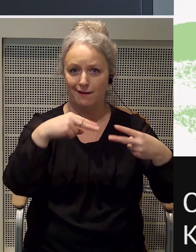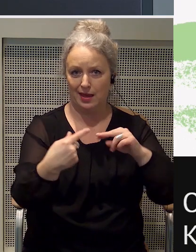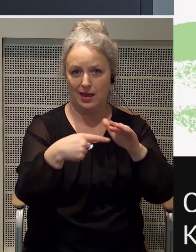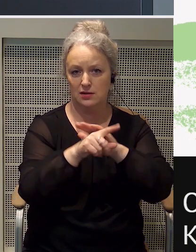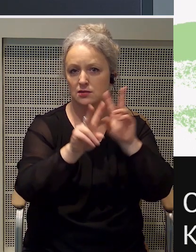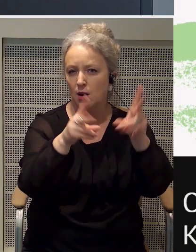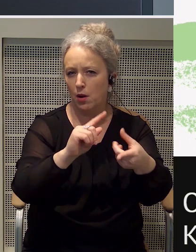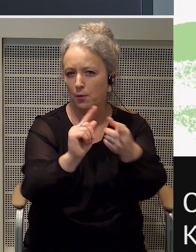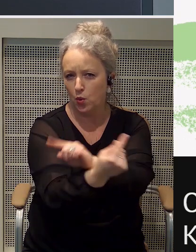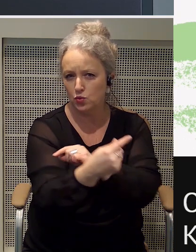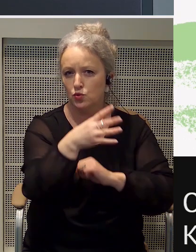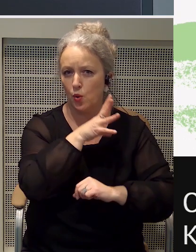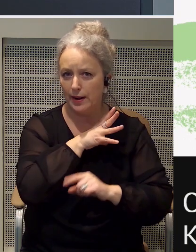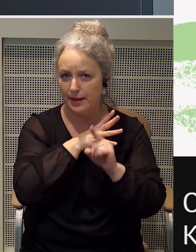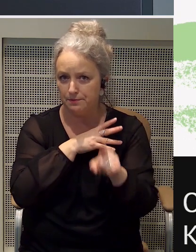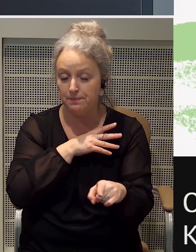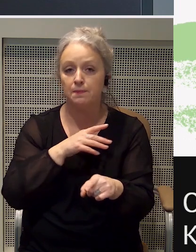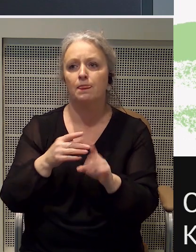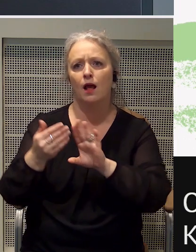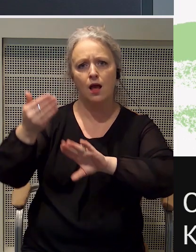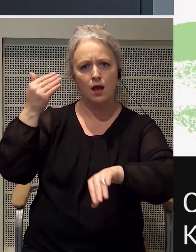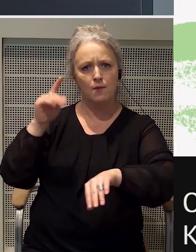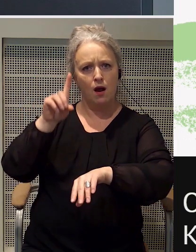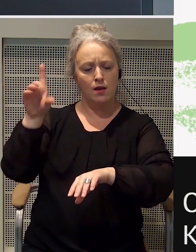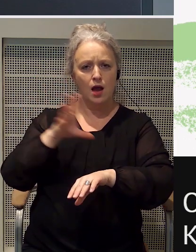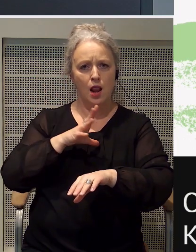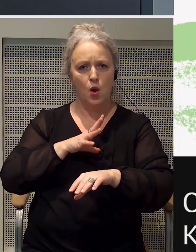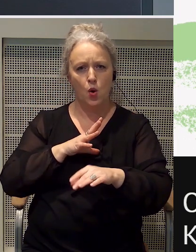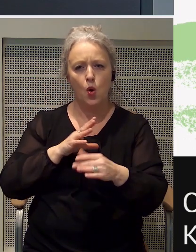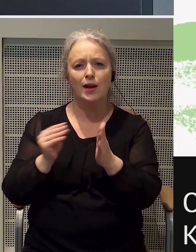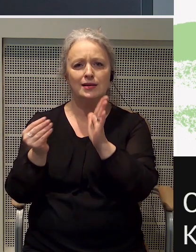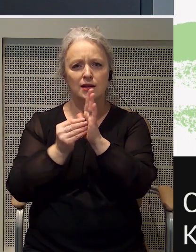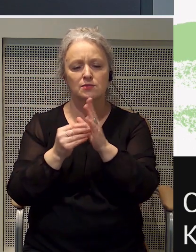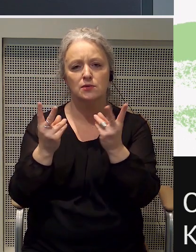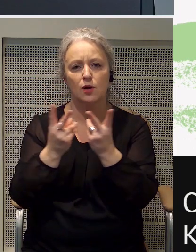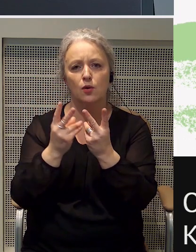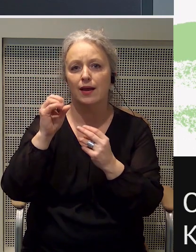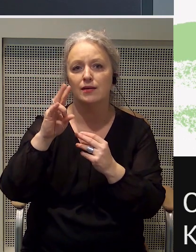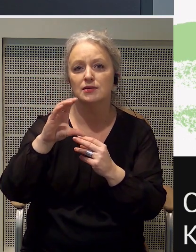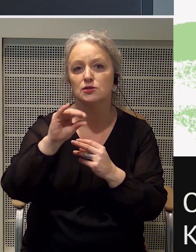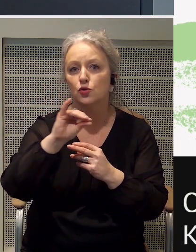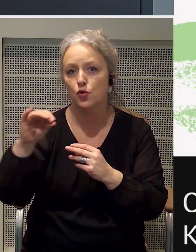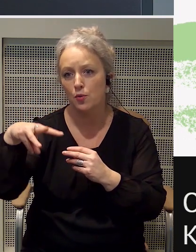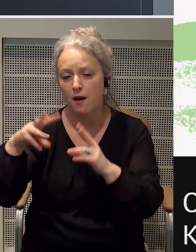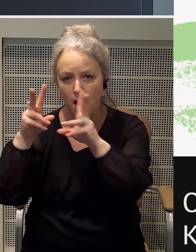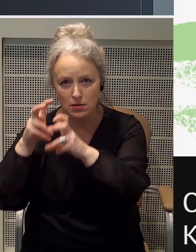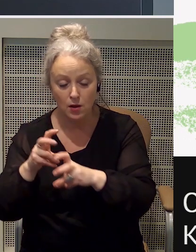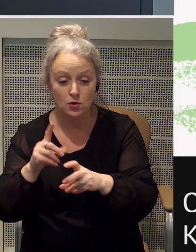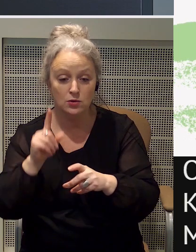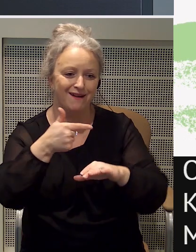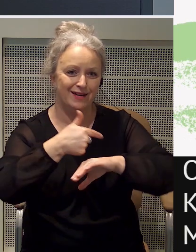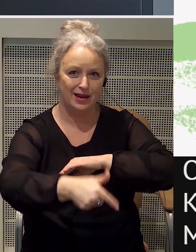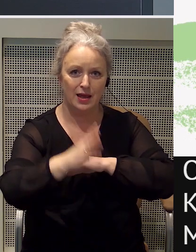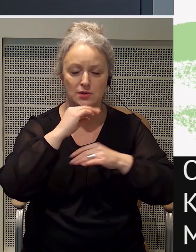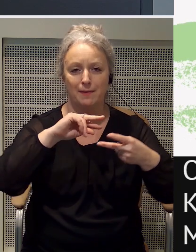some predictions. And in case of the other patient, there was one similarity